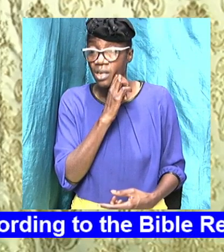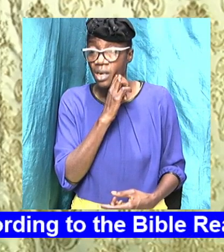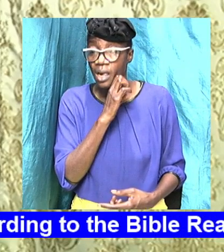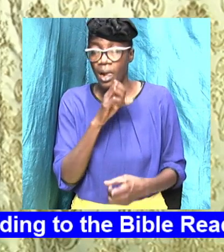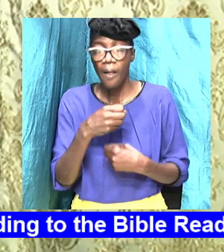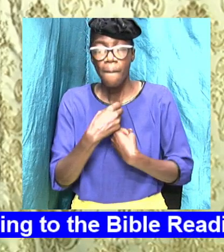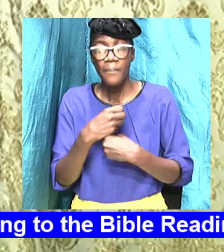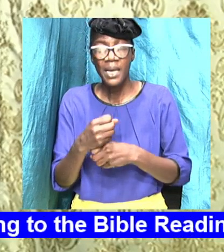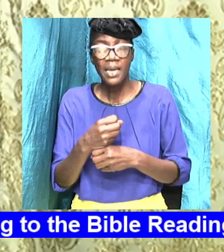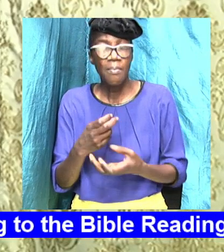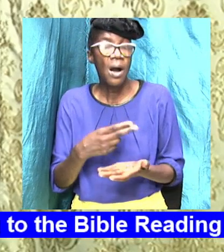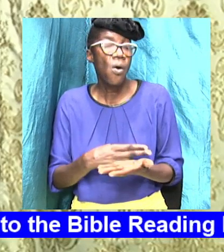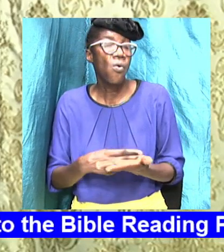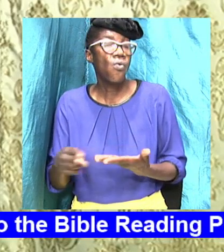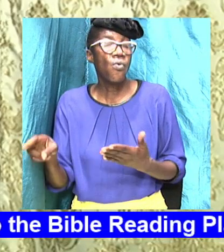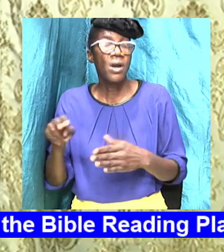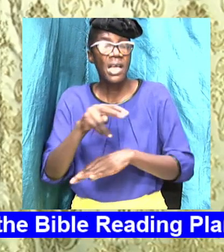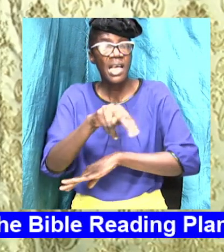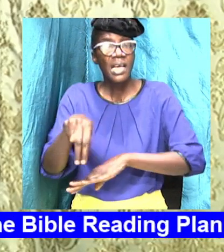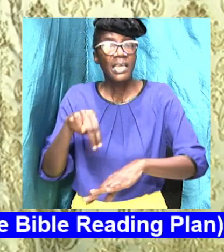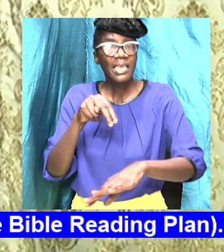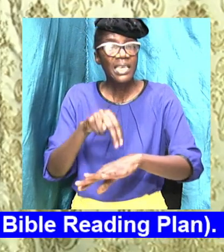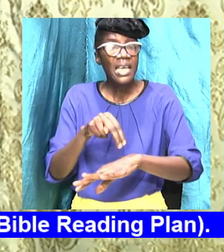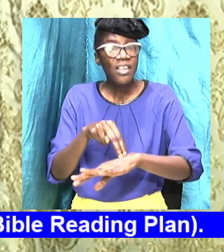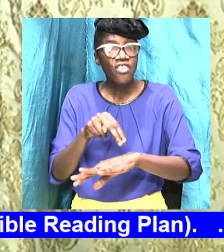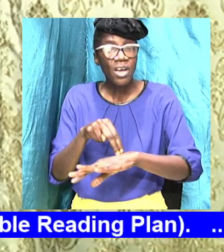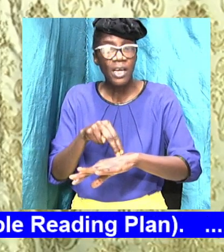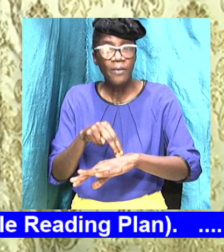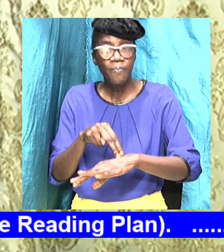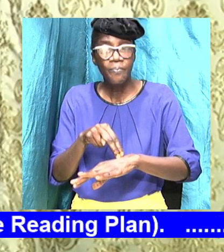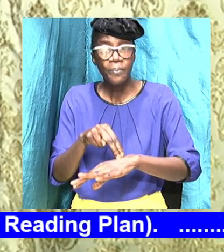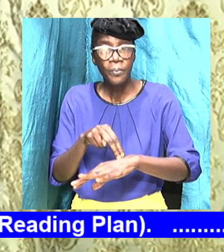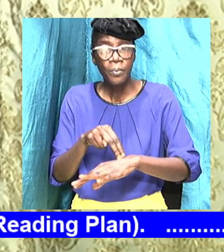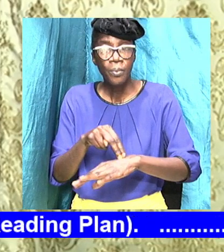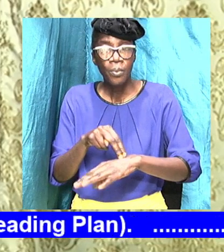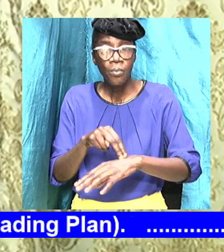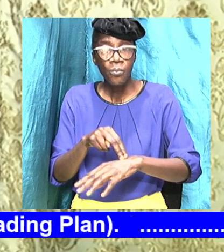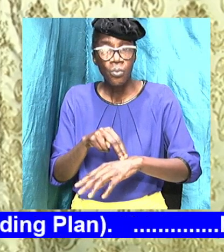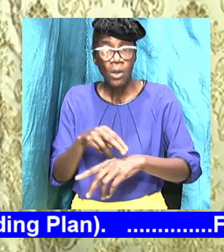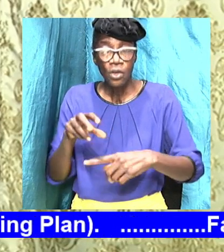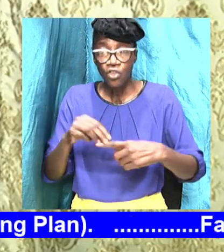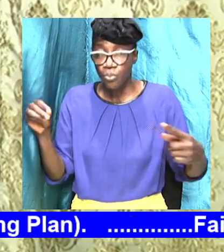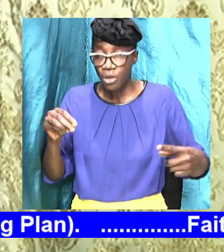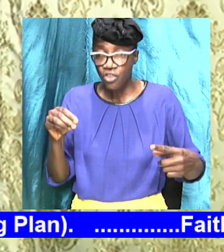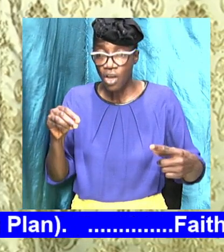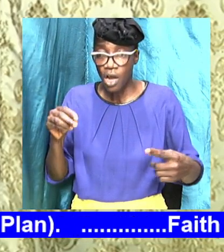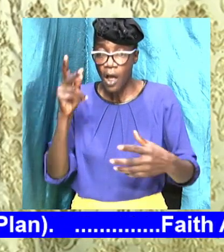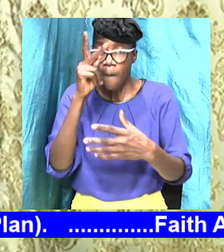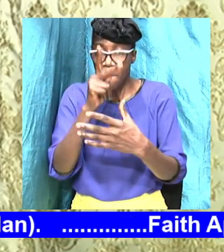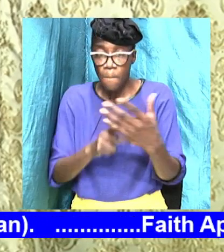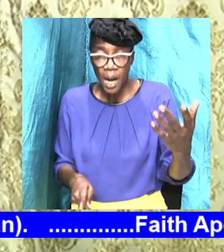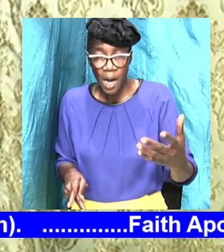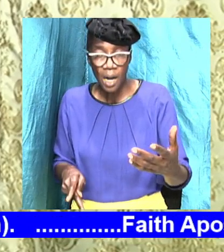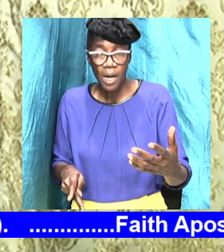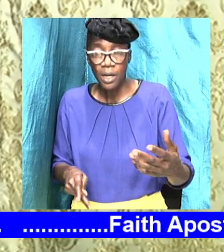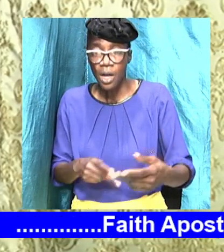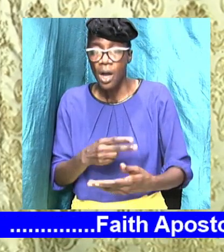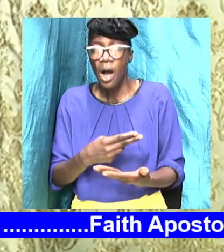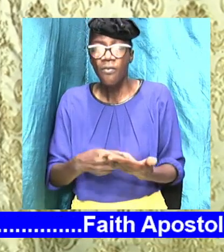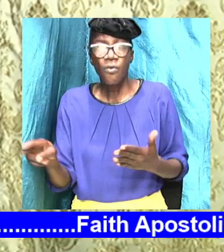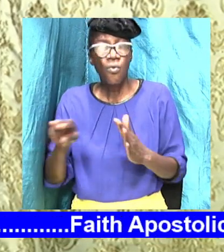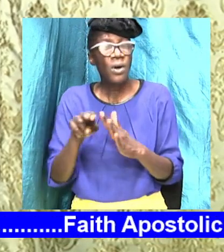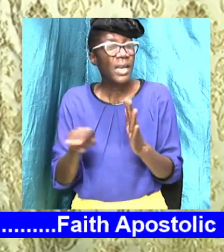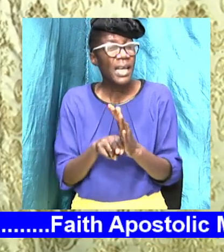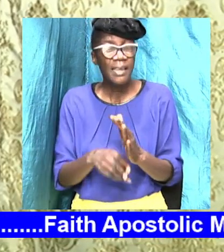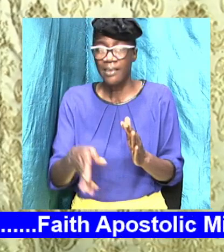made them a holy nation. As an integral part of holiness, God claims ownership